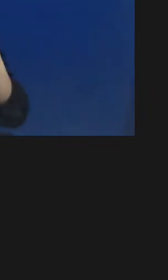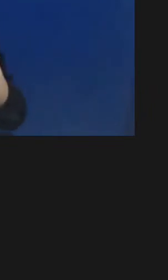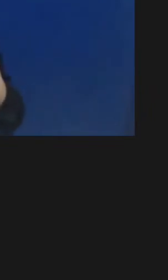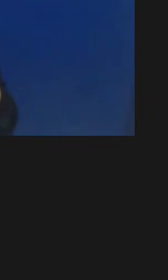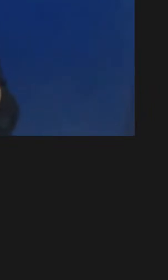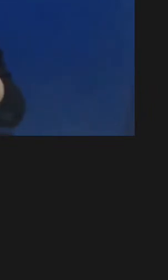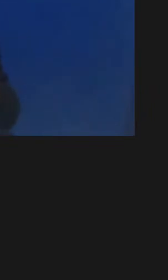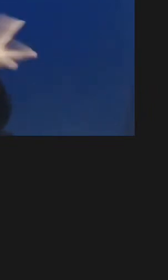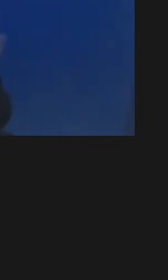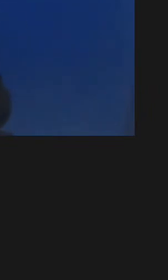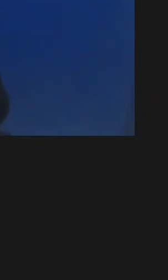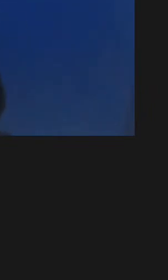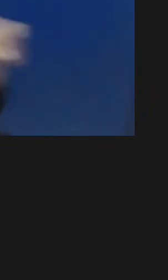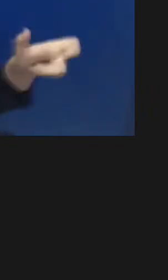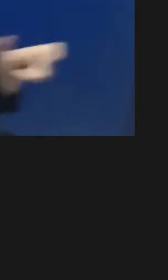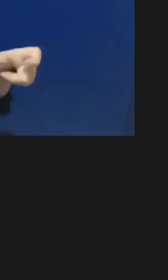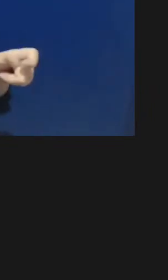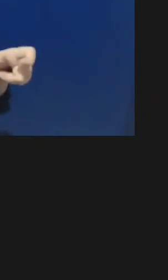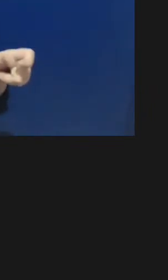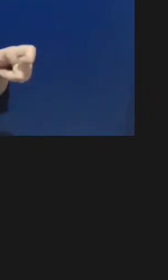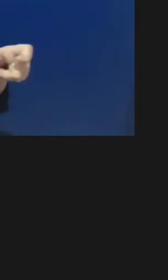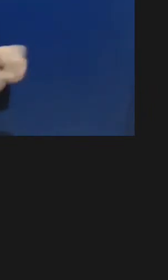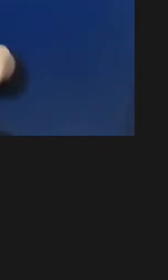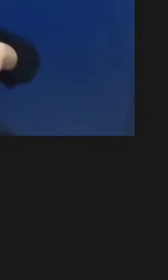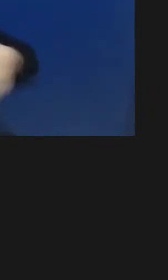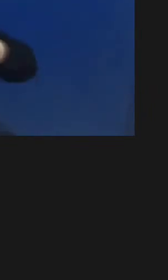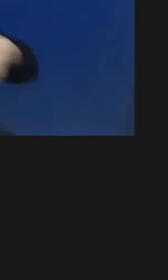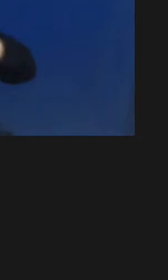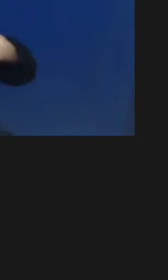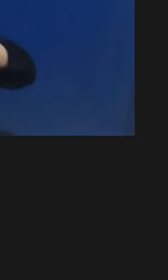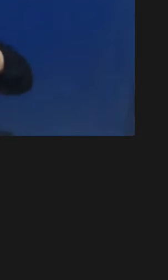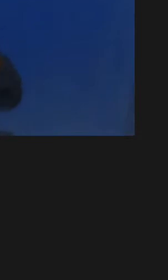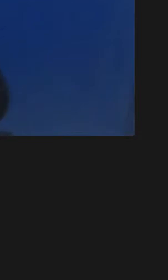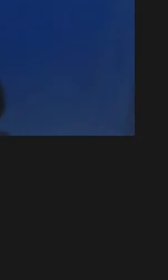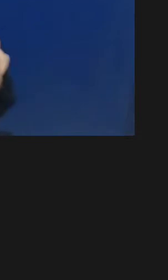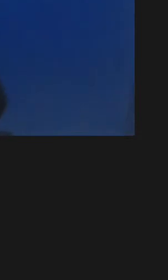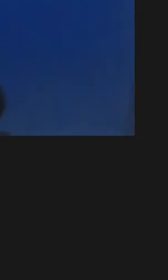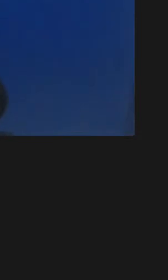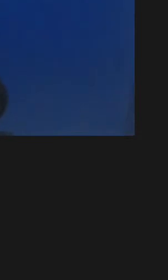And we have had challenges with the medication.